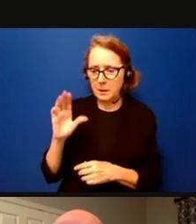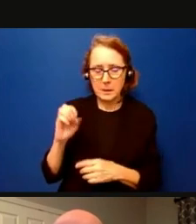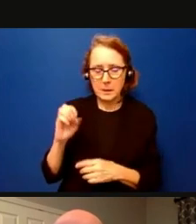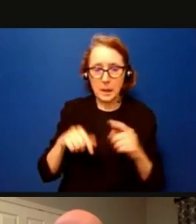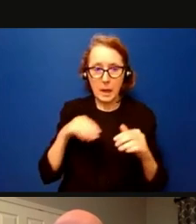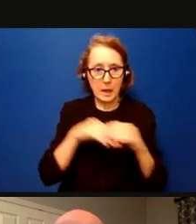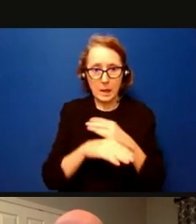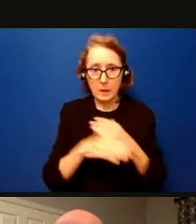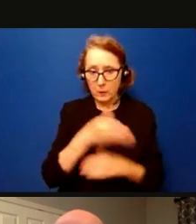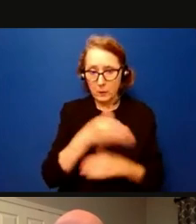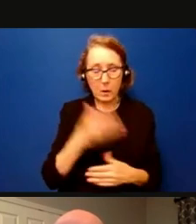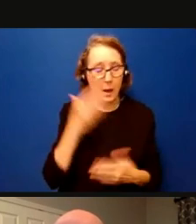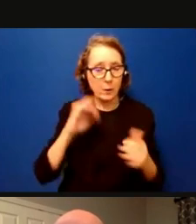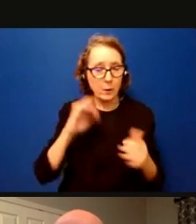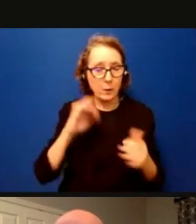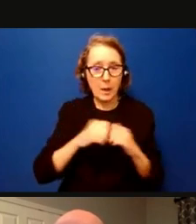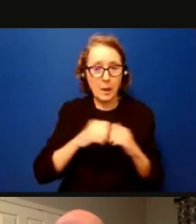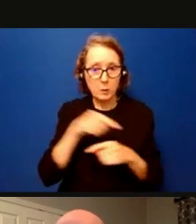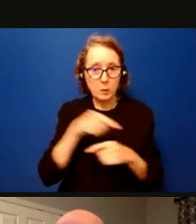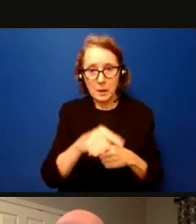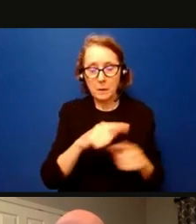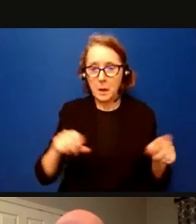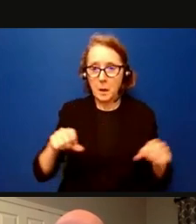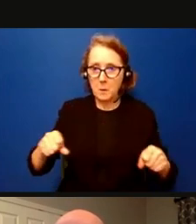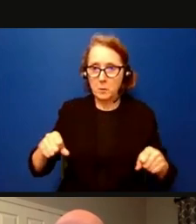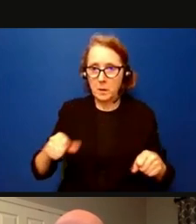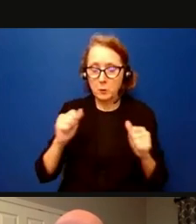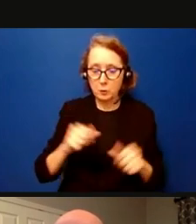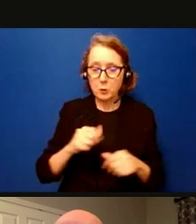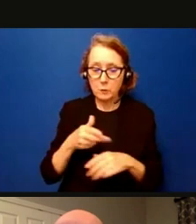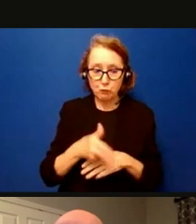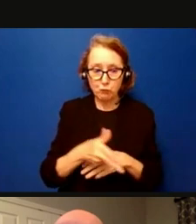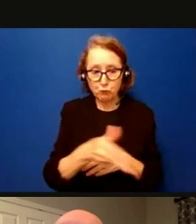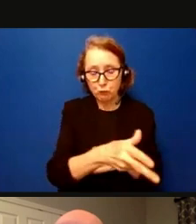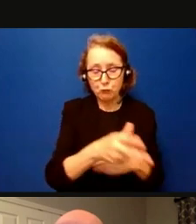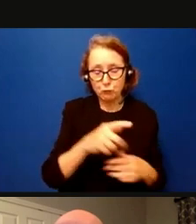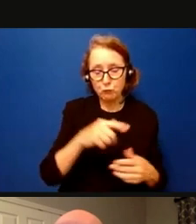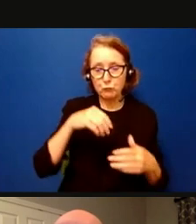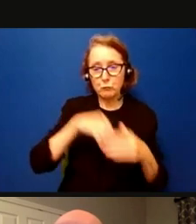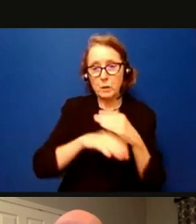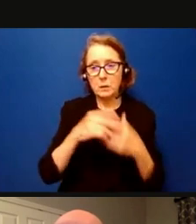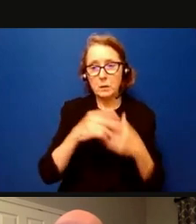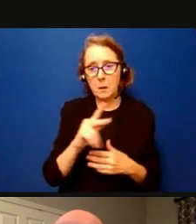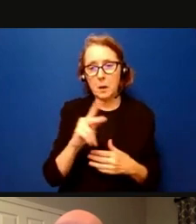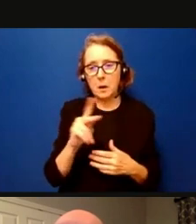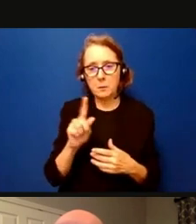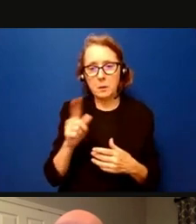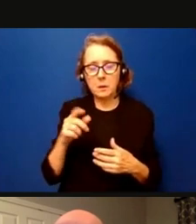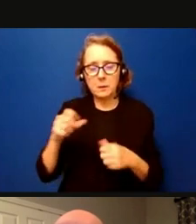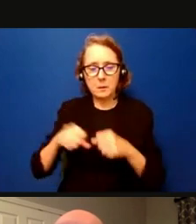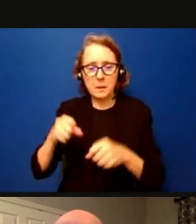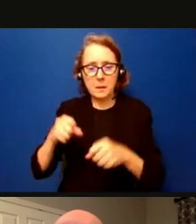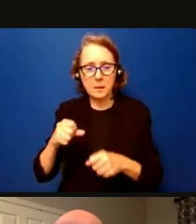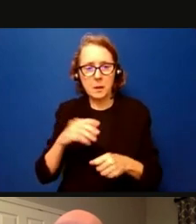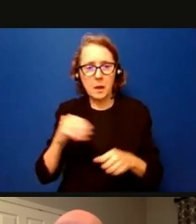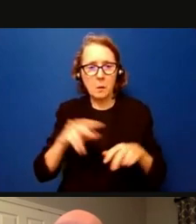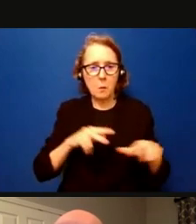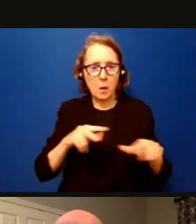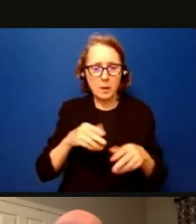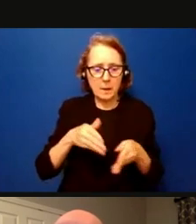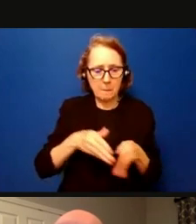a, but a motorcycle would certainly be able to get down into the park where there's the bicycle path, bicycle and walking paths.